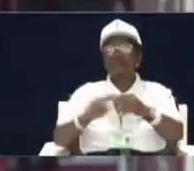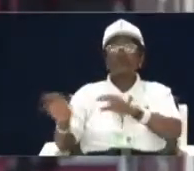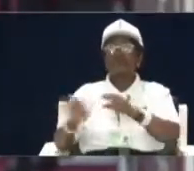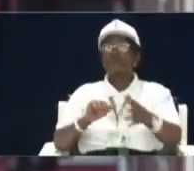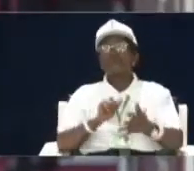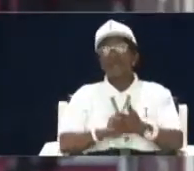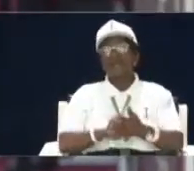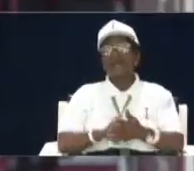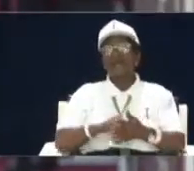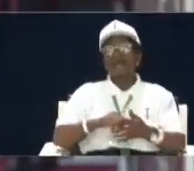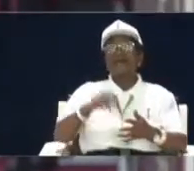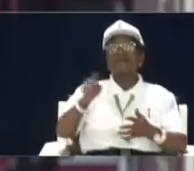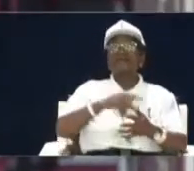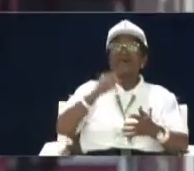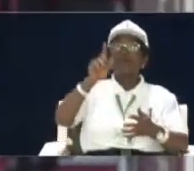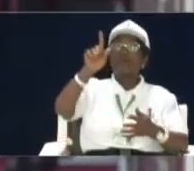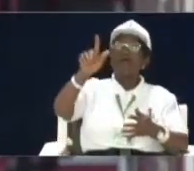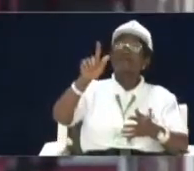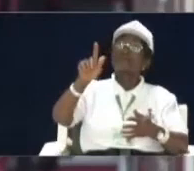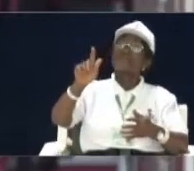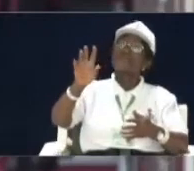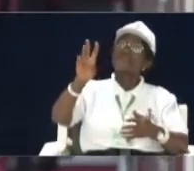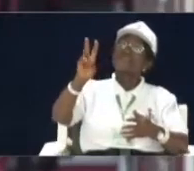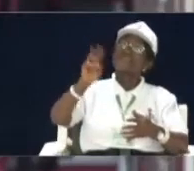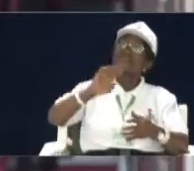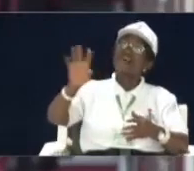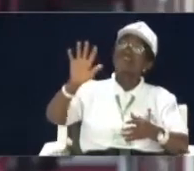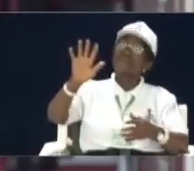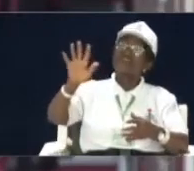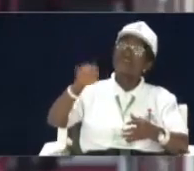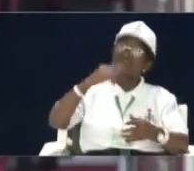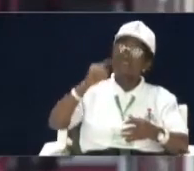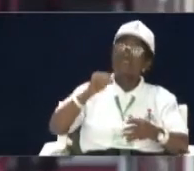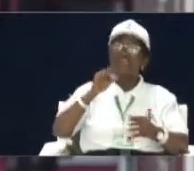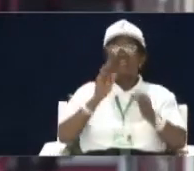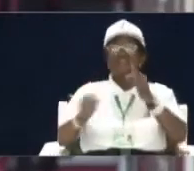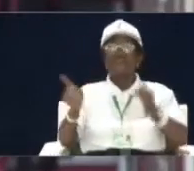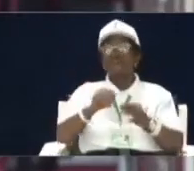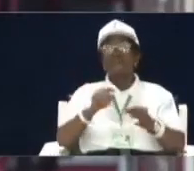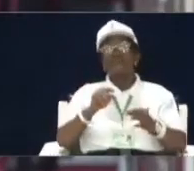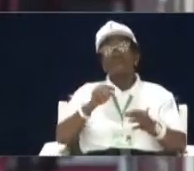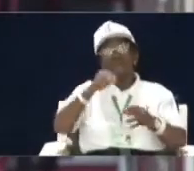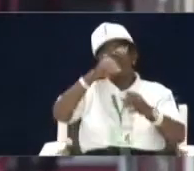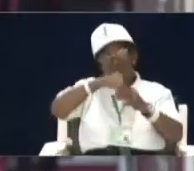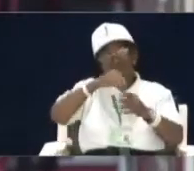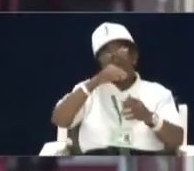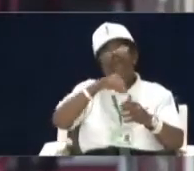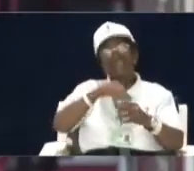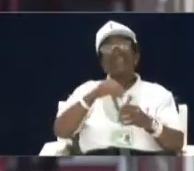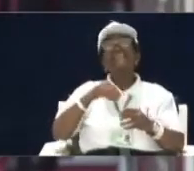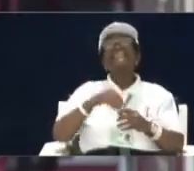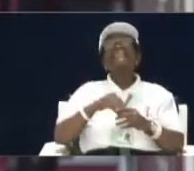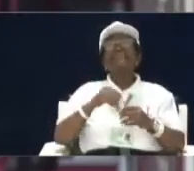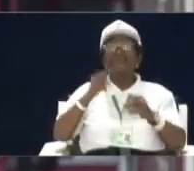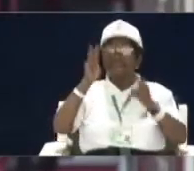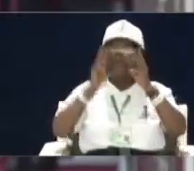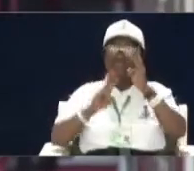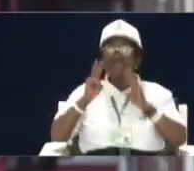Psalm 126 verse 5. Psalm 126 verse 5 says, if you sow in tears, you will reap in joy.